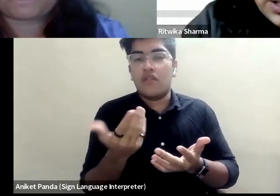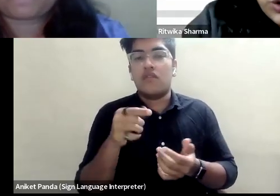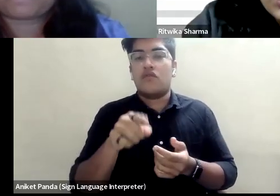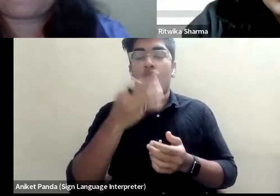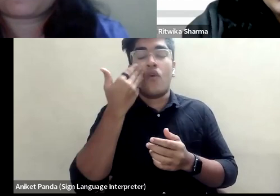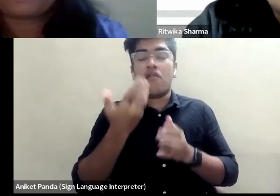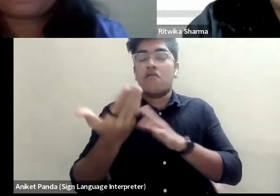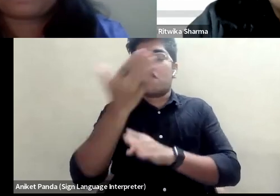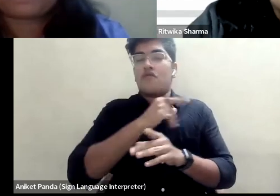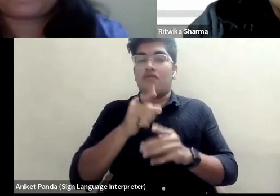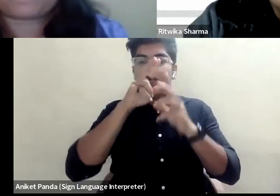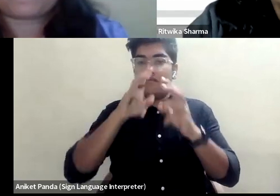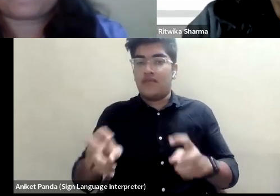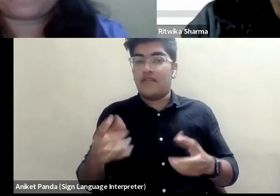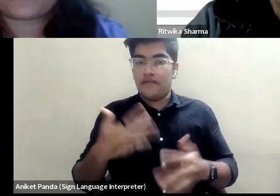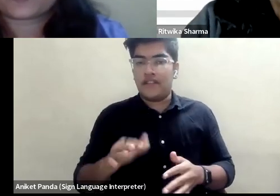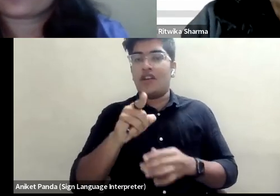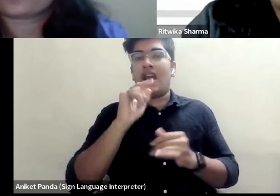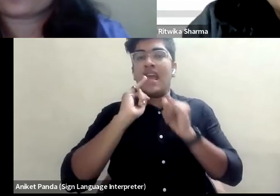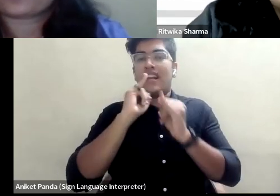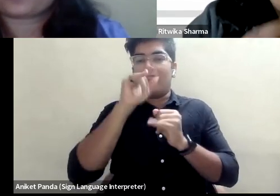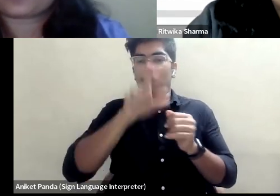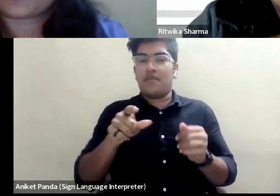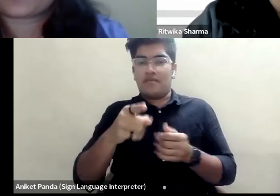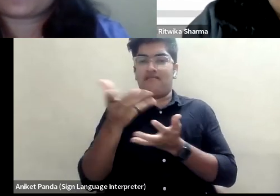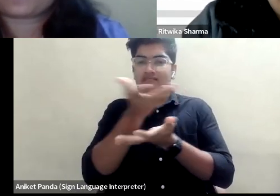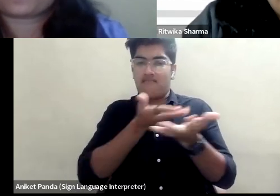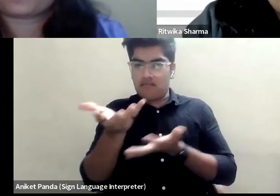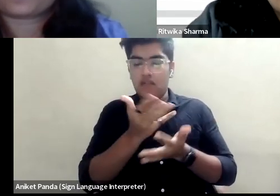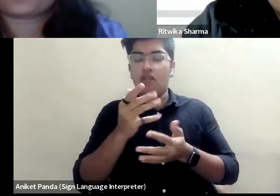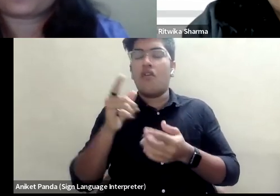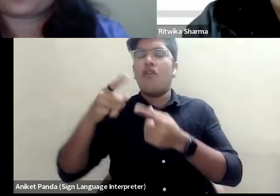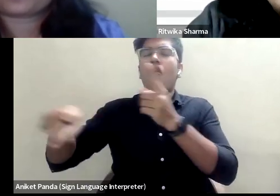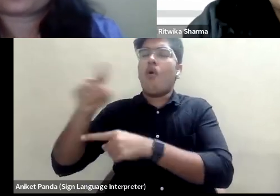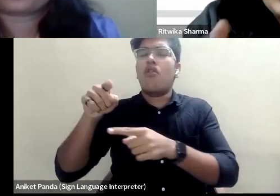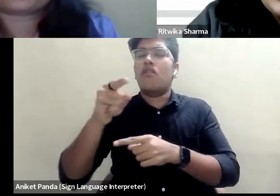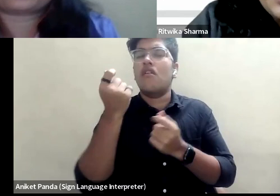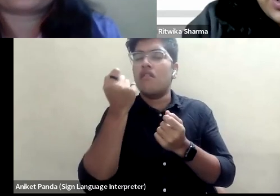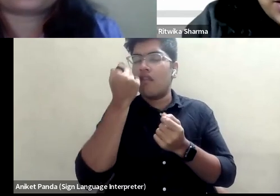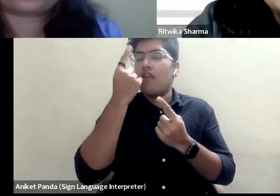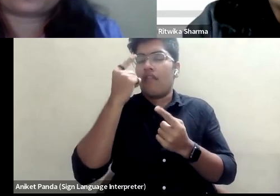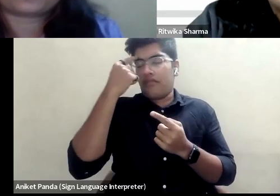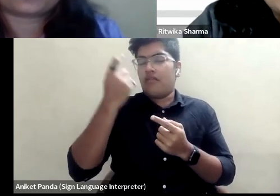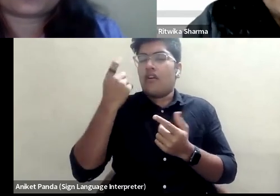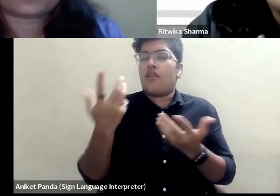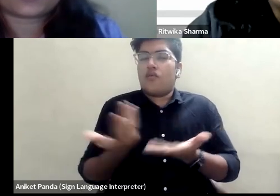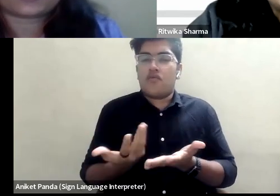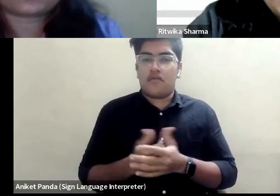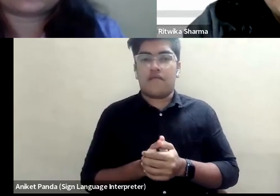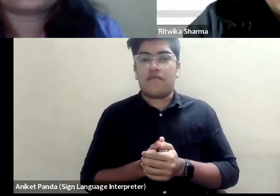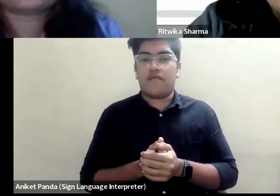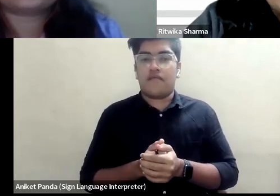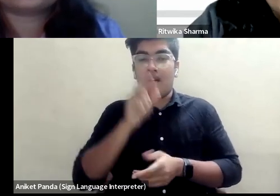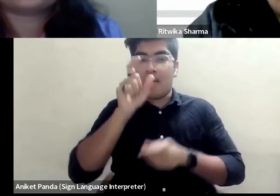you were speaking to your interview participants, what was their understanding, or how did the participants understand